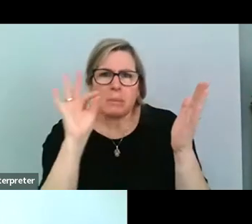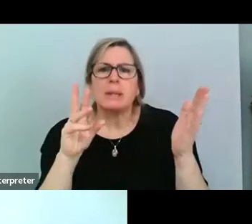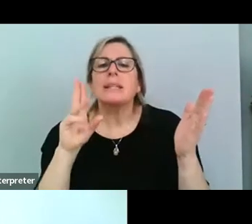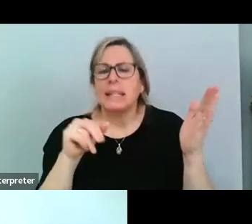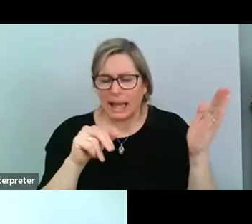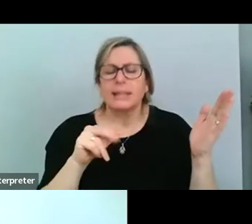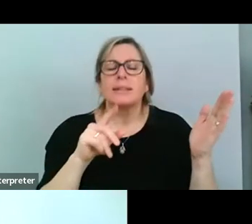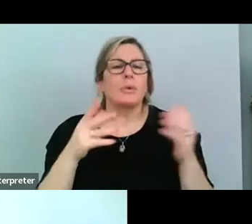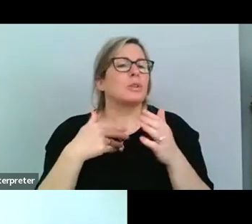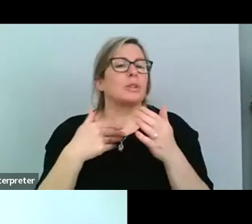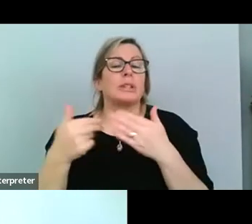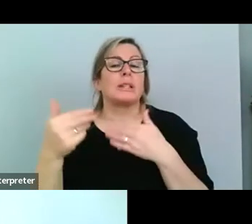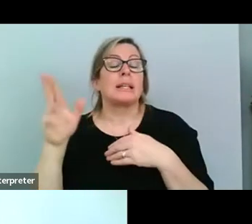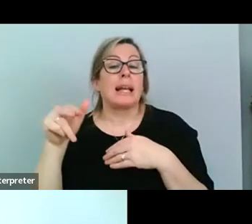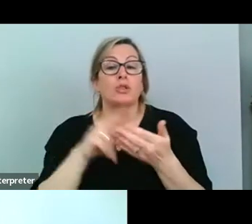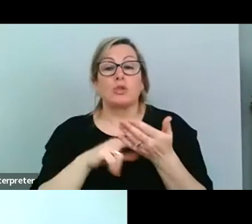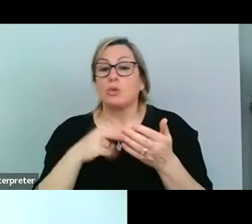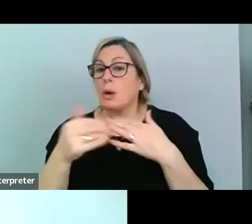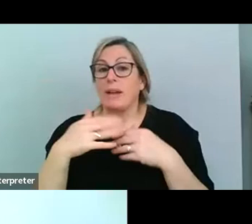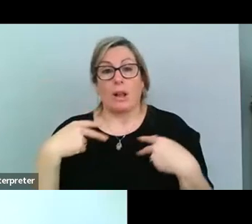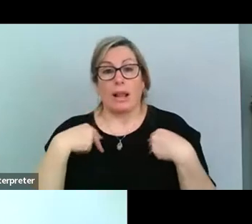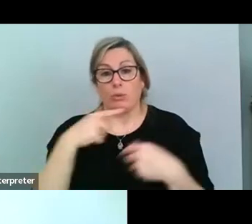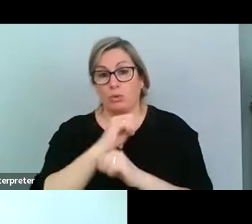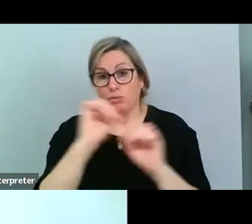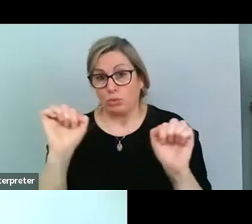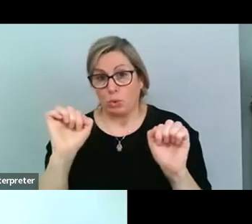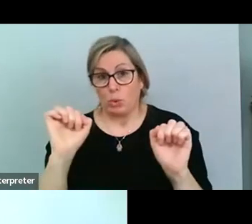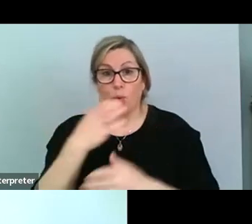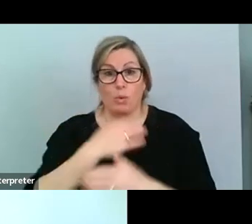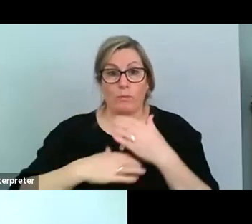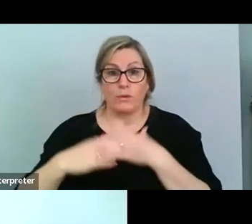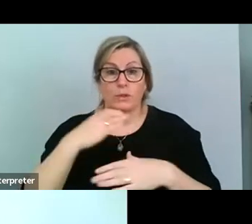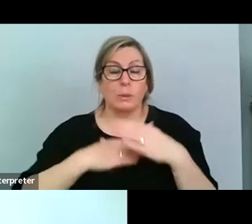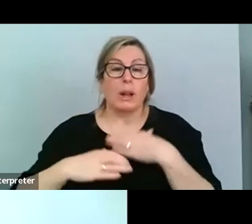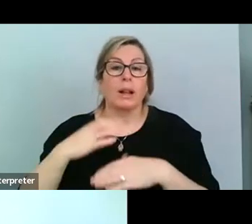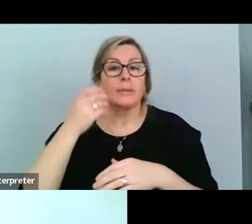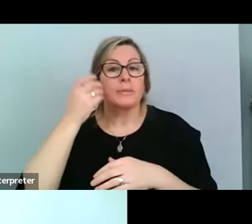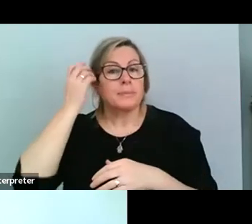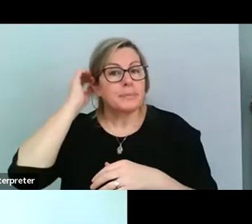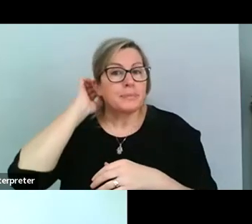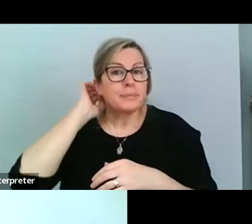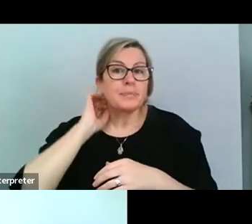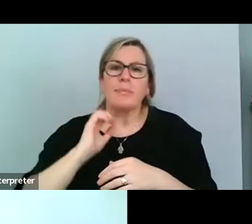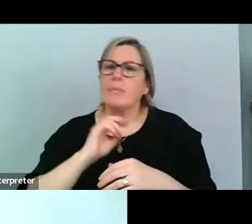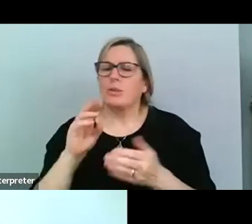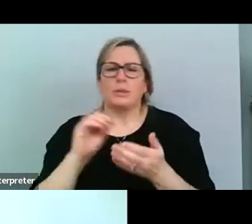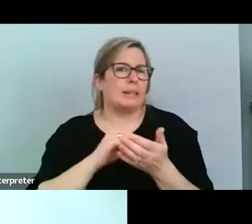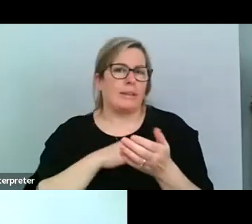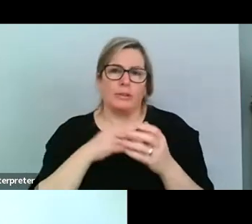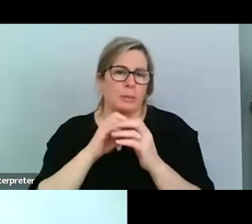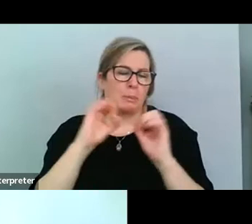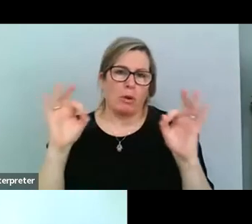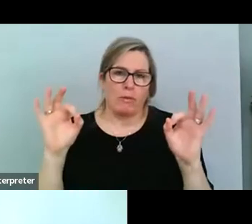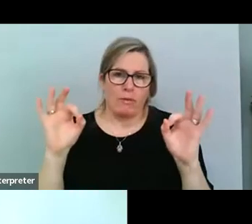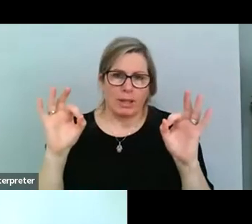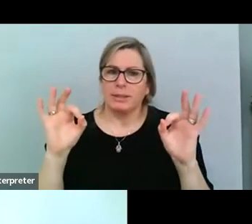use whatever language you are comfortable with. You know, it doesn't have to be perfect, and